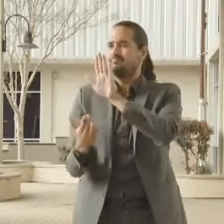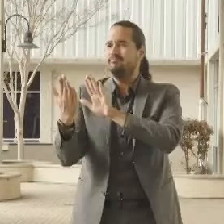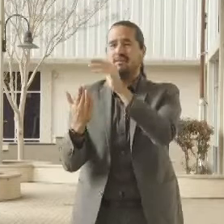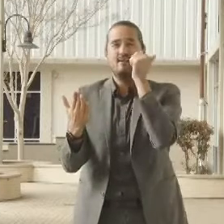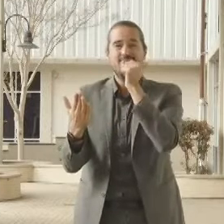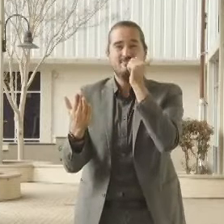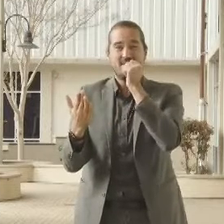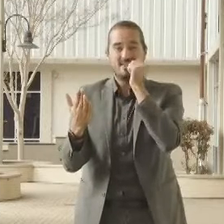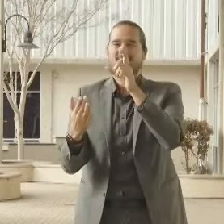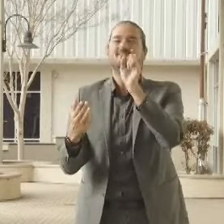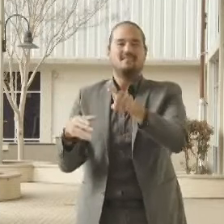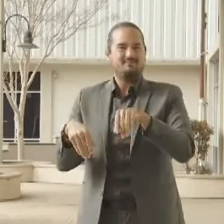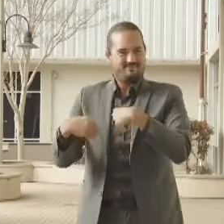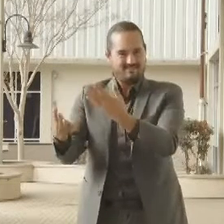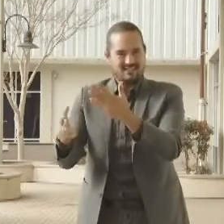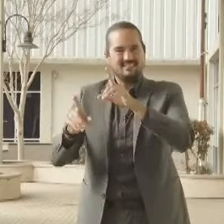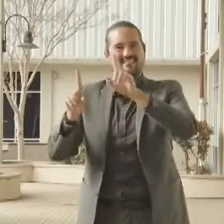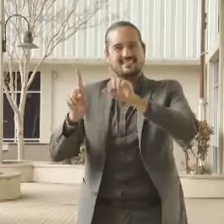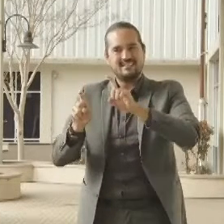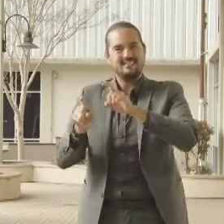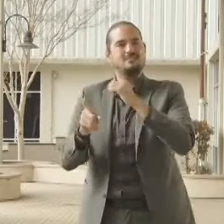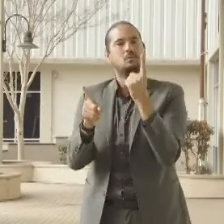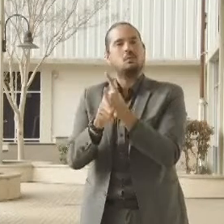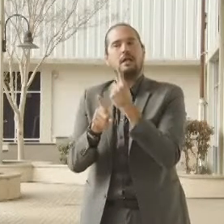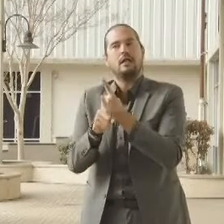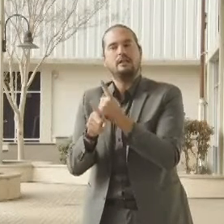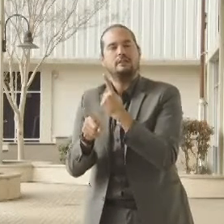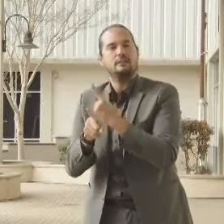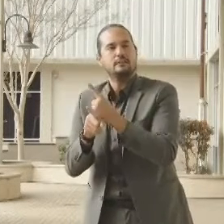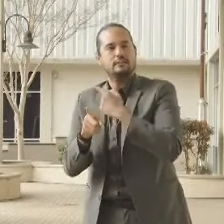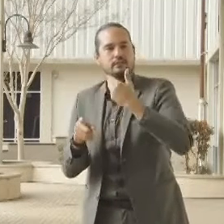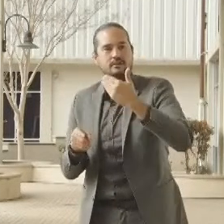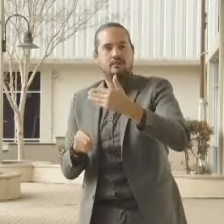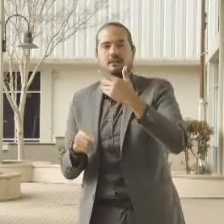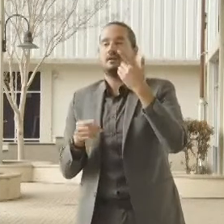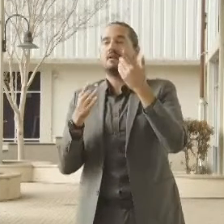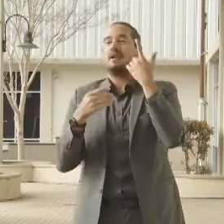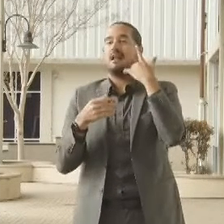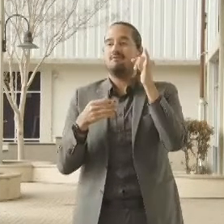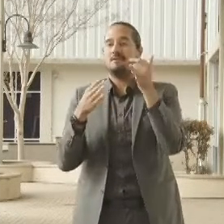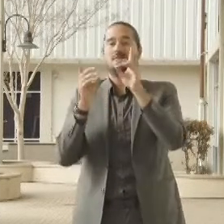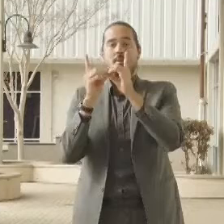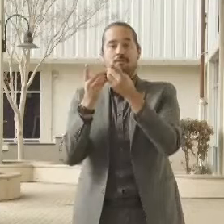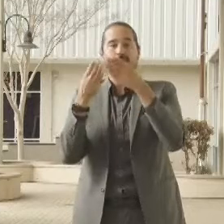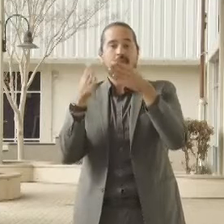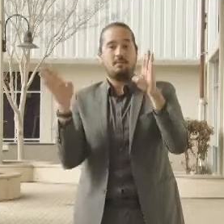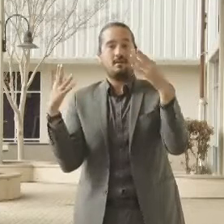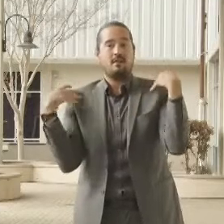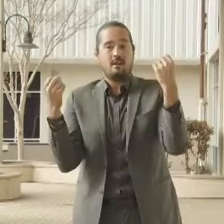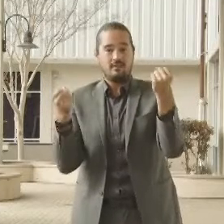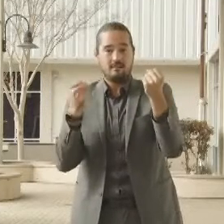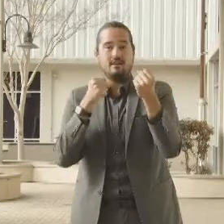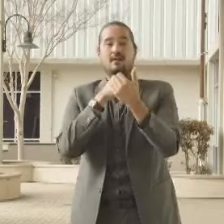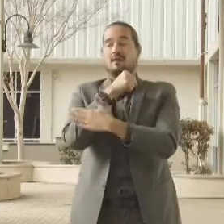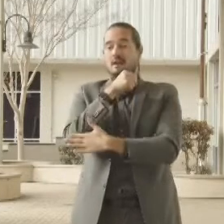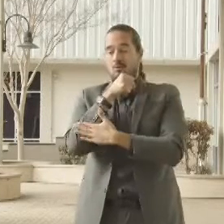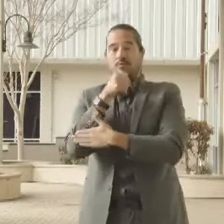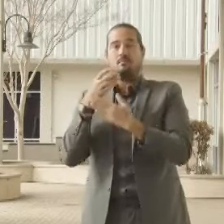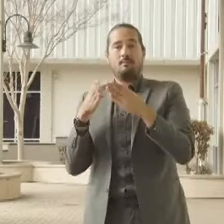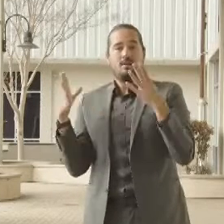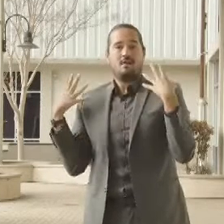the guidance from the California Department of Public Health, as well as from the County Public Health Department. In